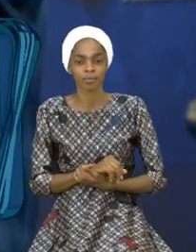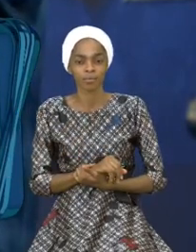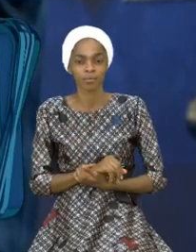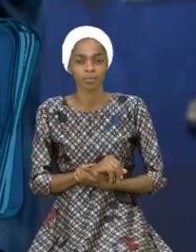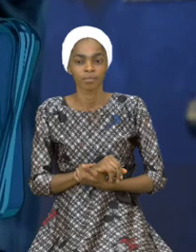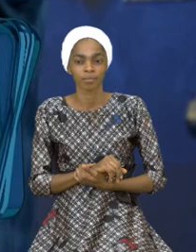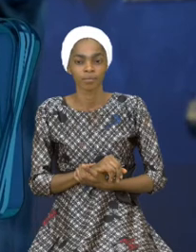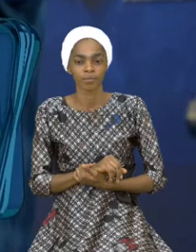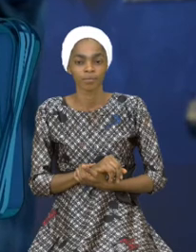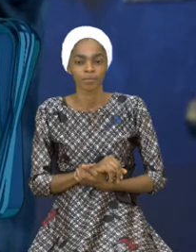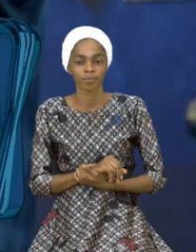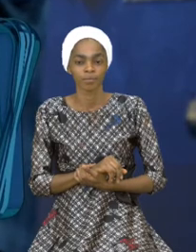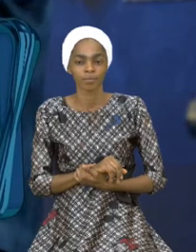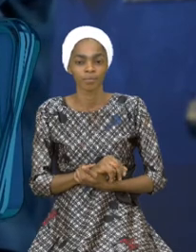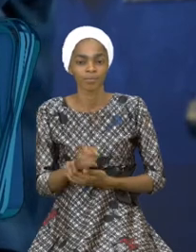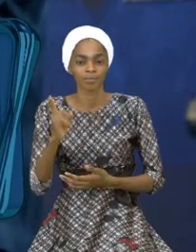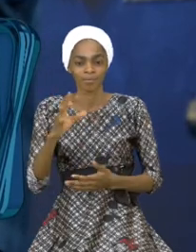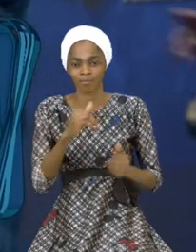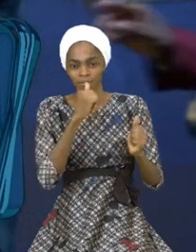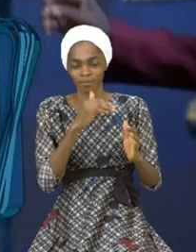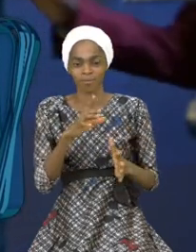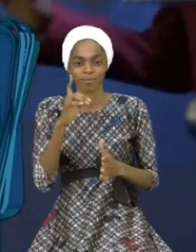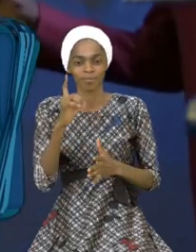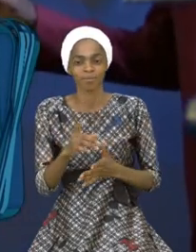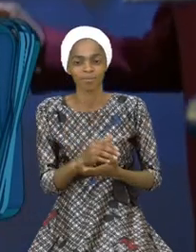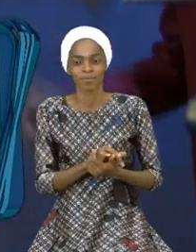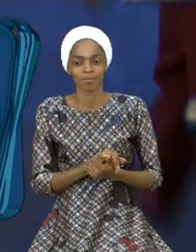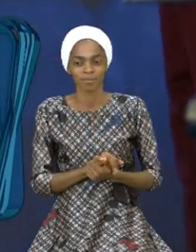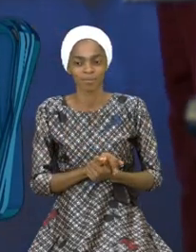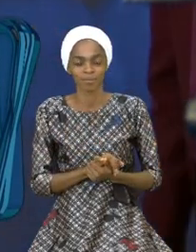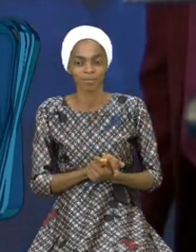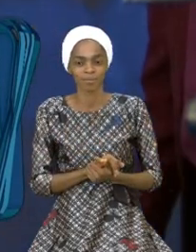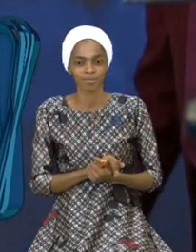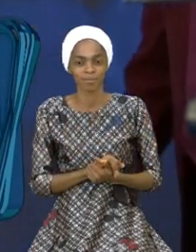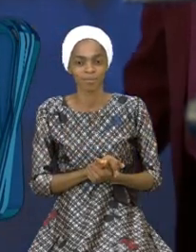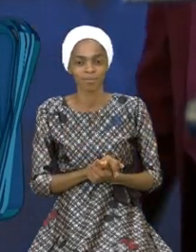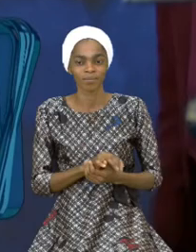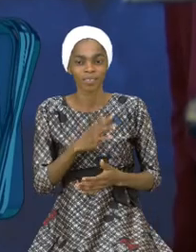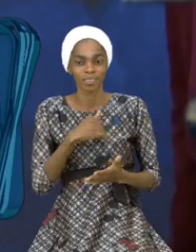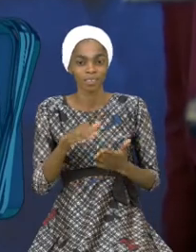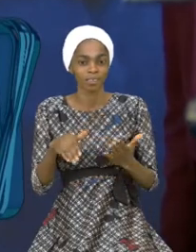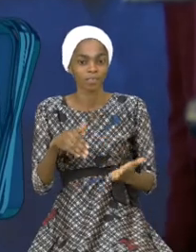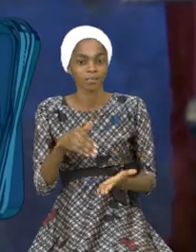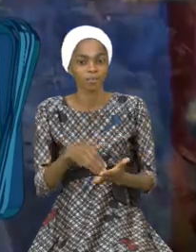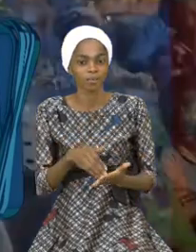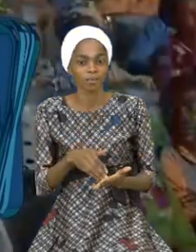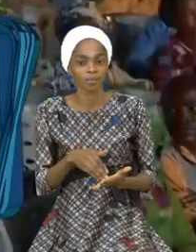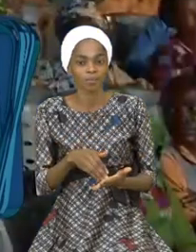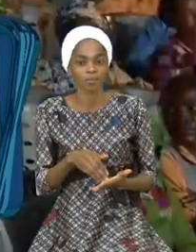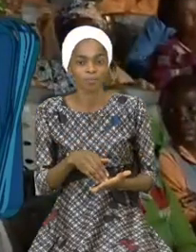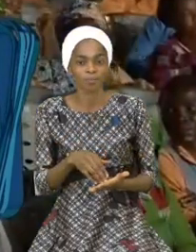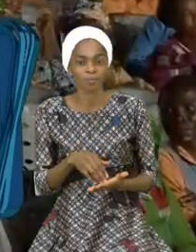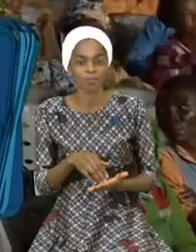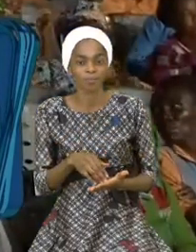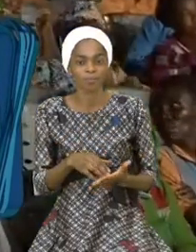finished, wave the flag. God bless you. At the middle, have you finished? If you are finished, wave